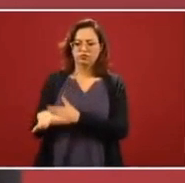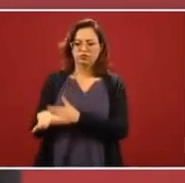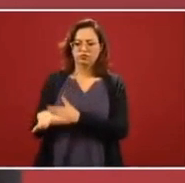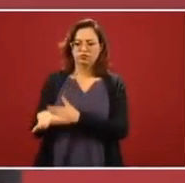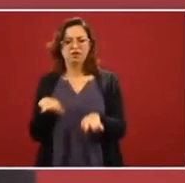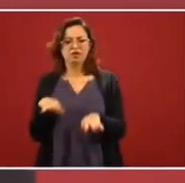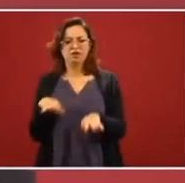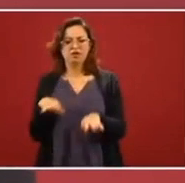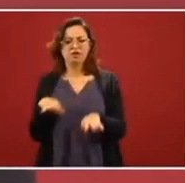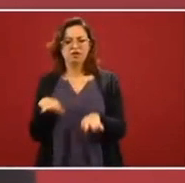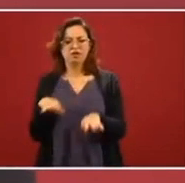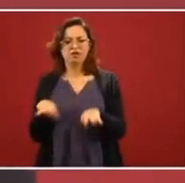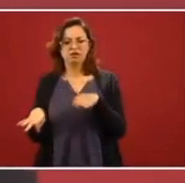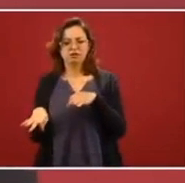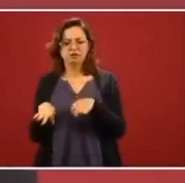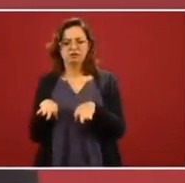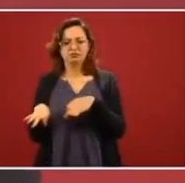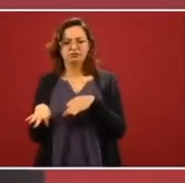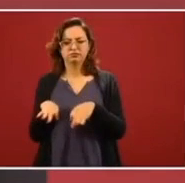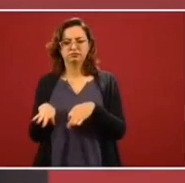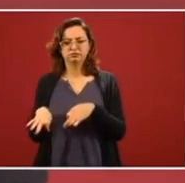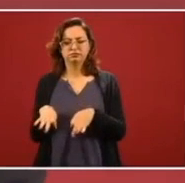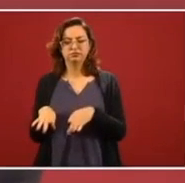are working. y